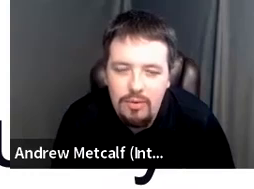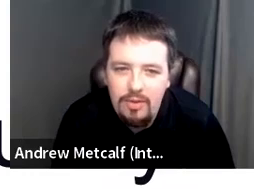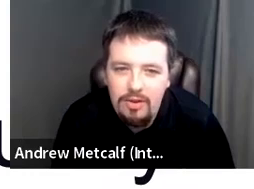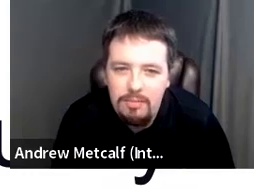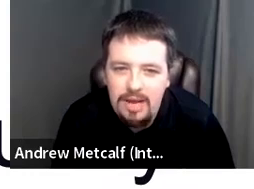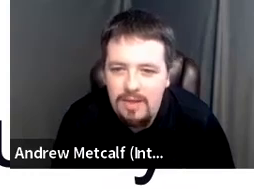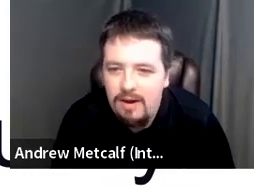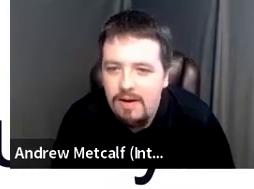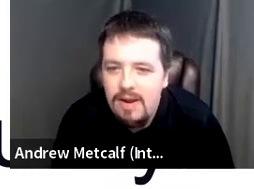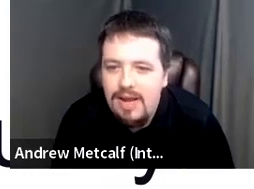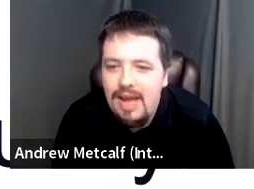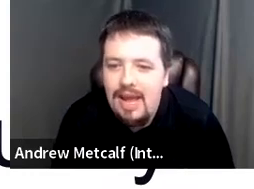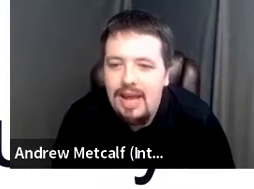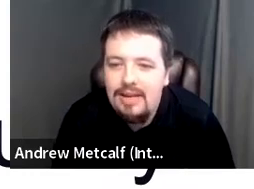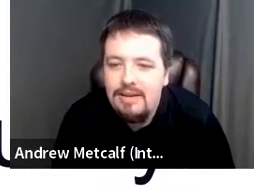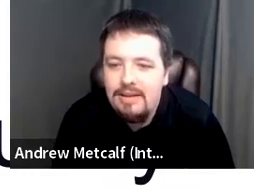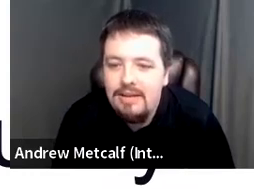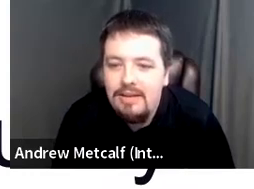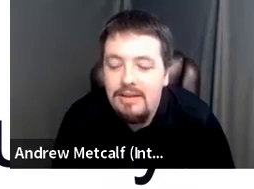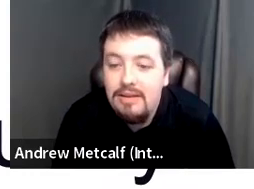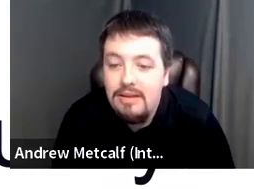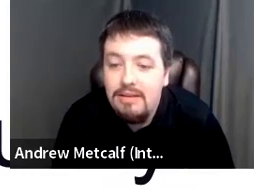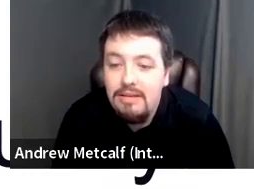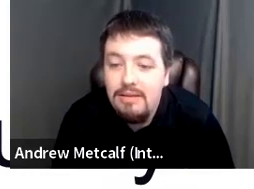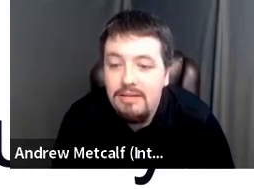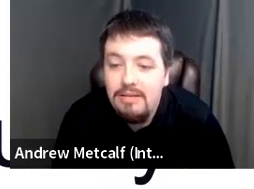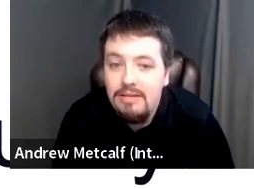just around the little bend there. And